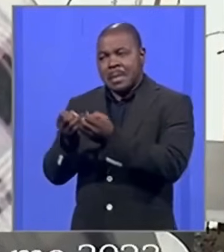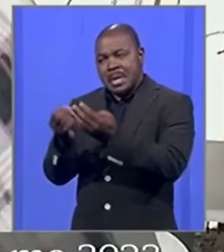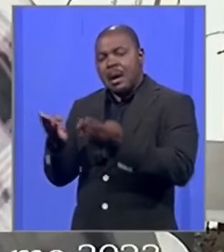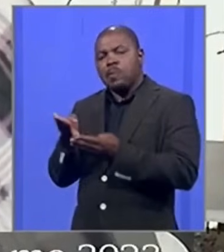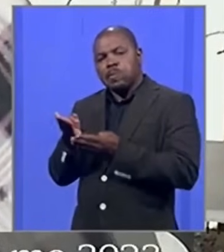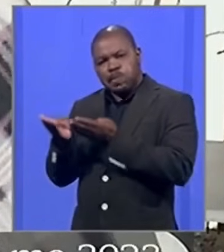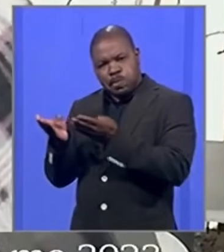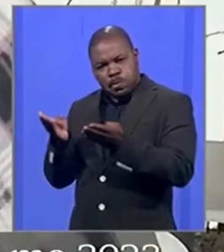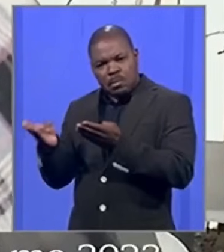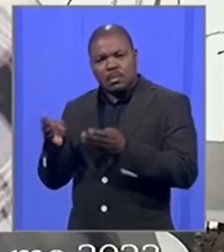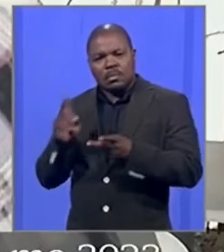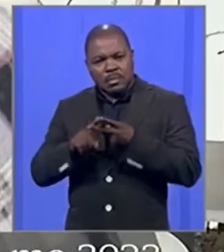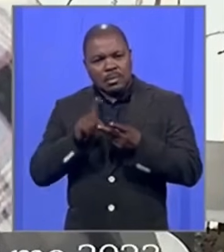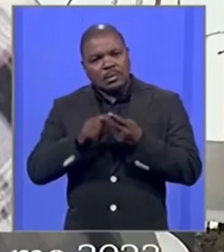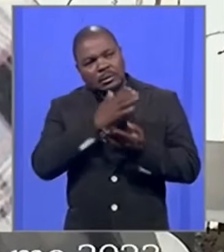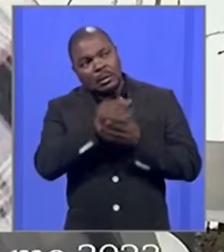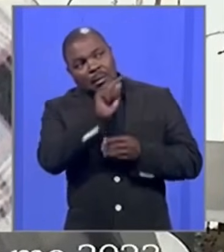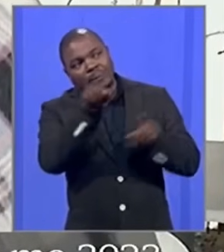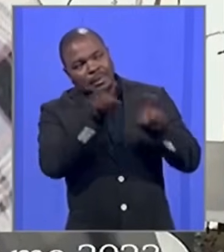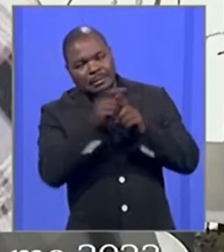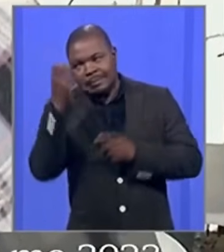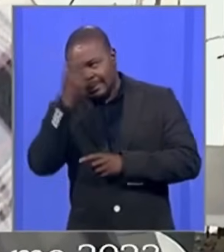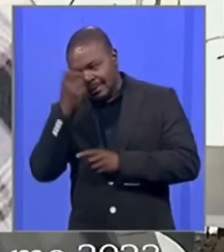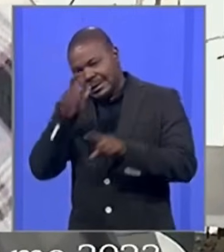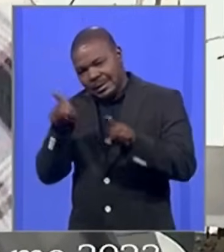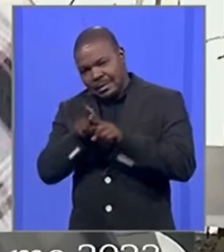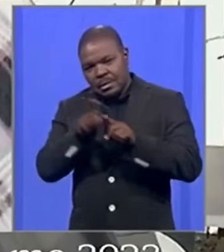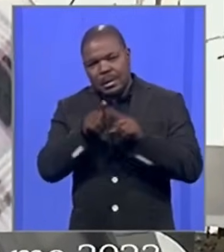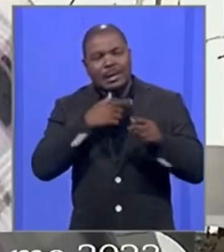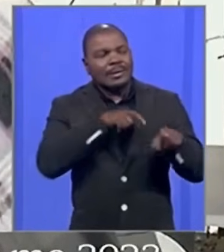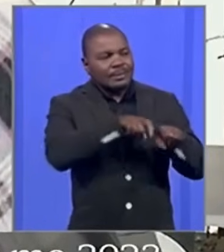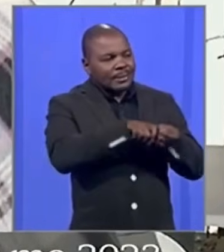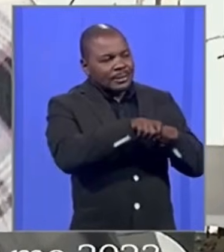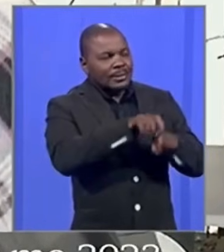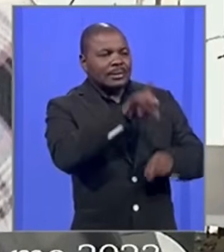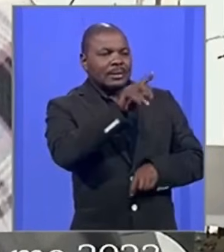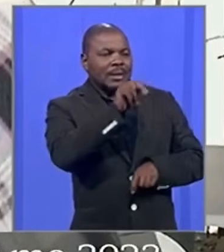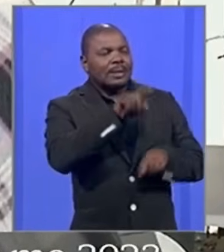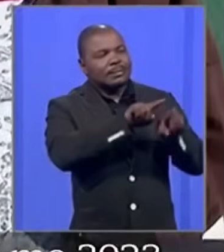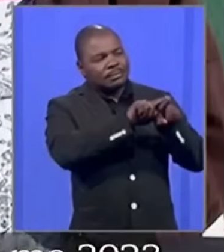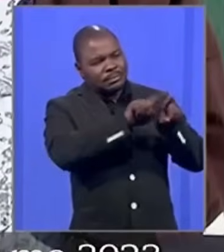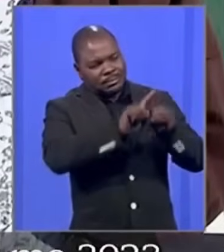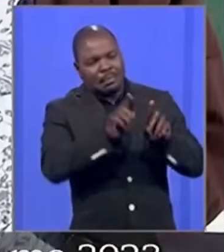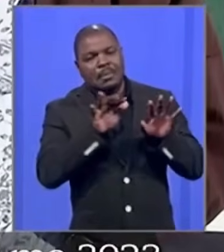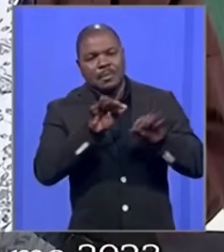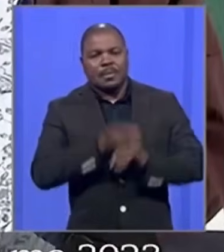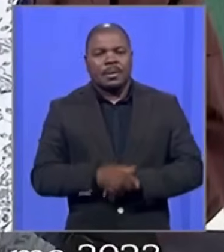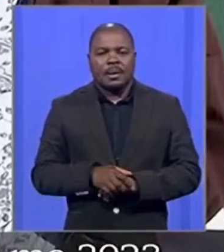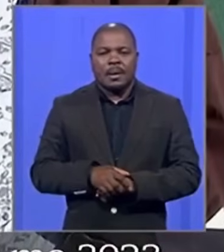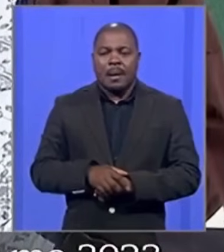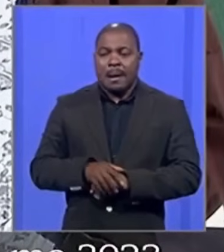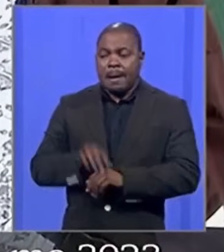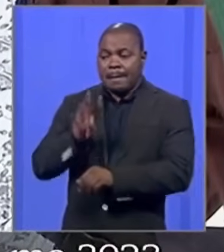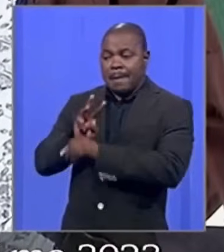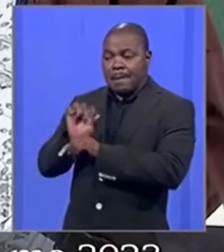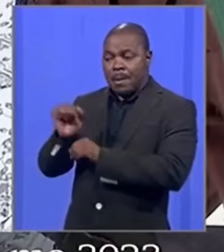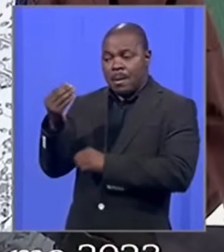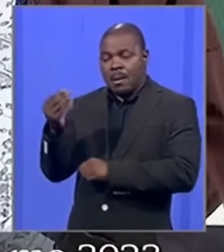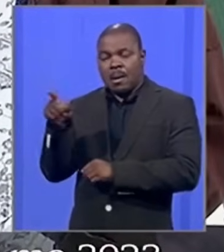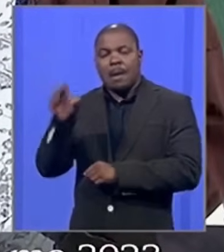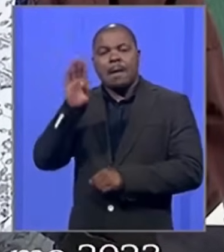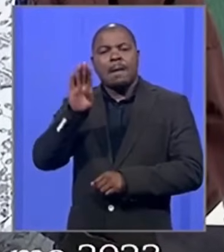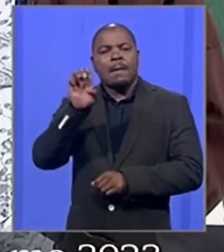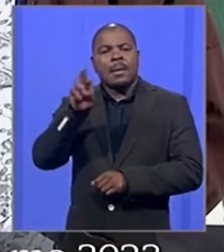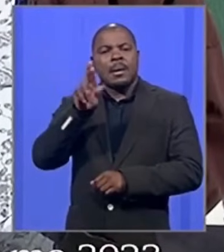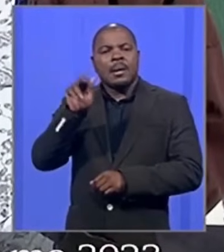ntse re bona le batho le bona ba llang ka ditopo tsa bona so ntse re ba dira di DNA test. Mmagwe Bereng o na palelwa ke go